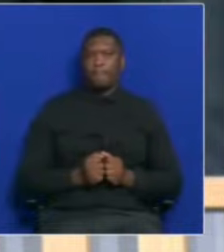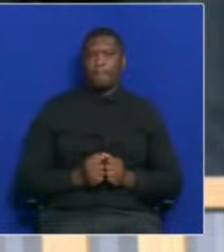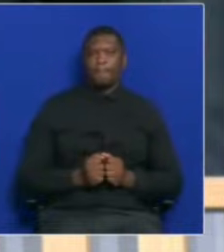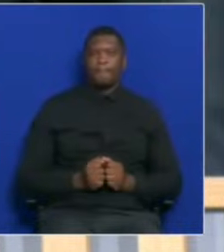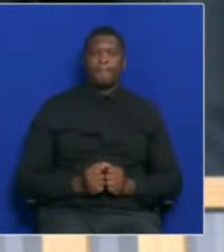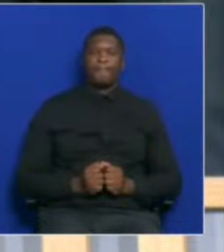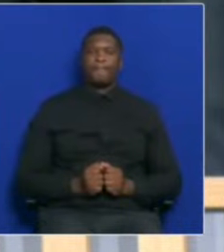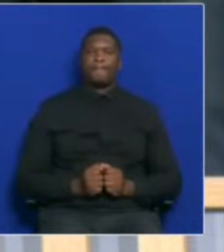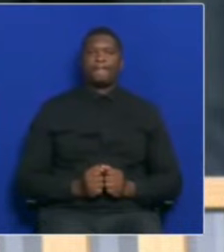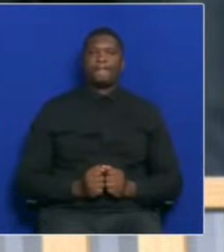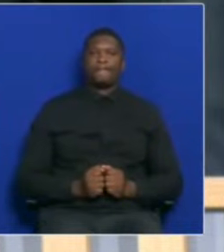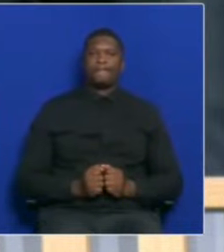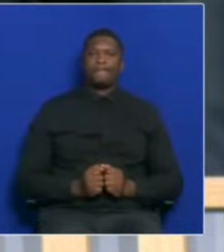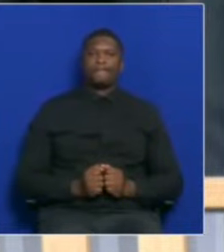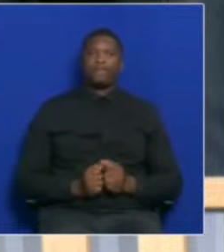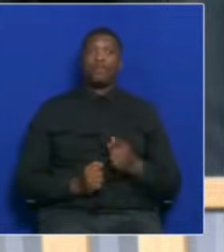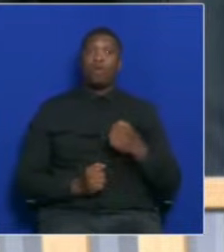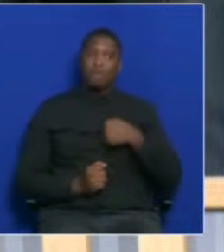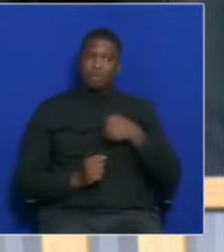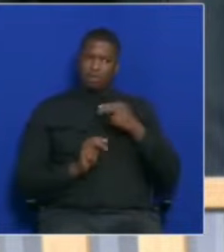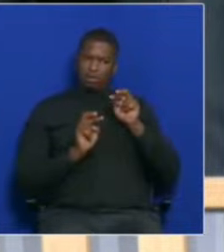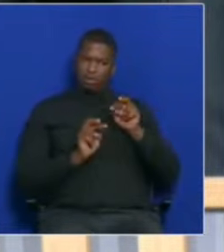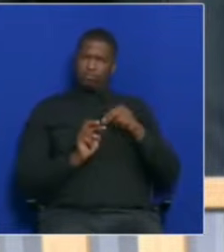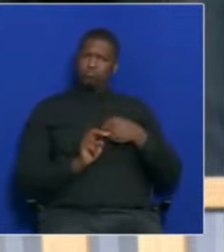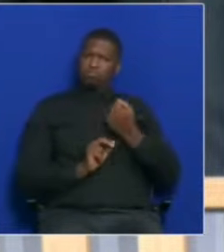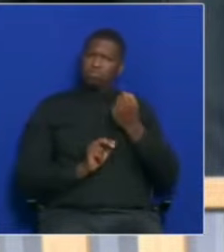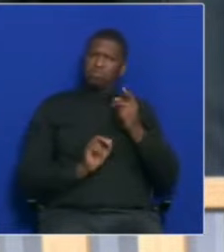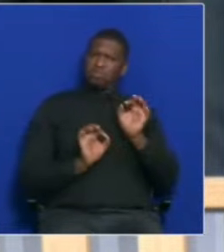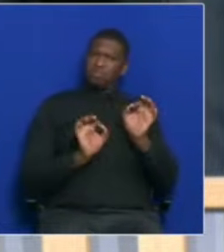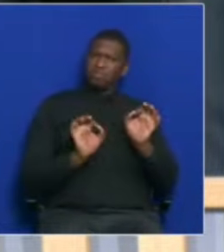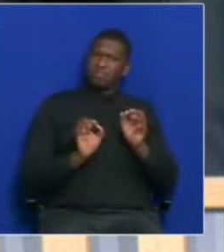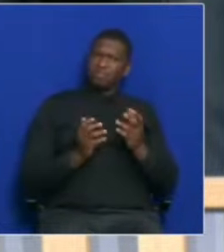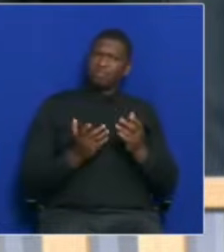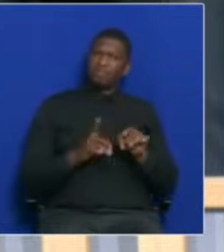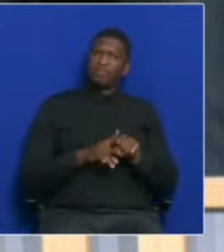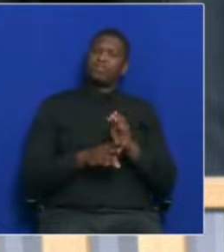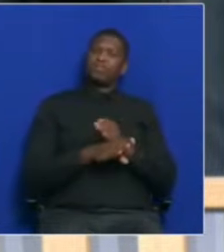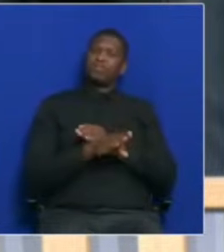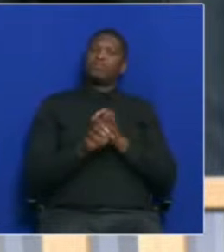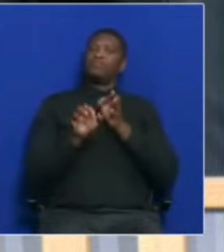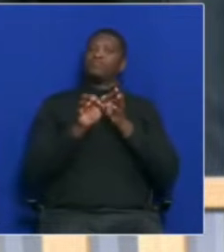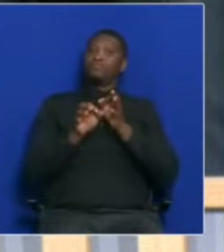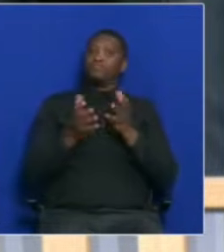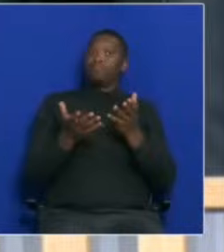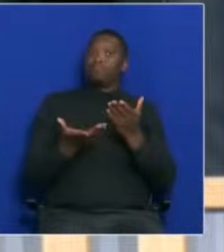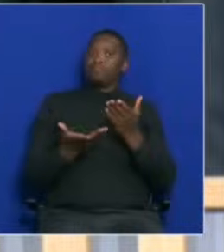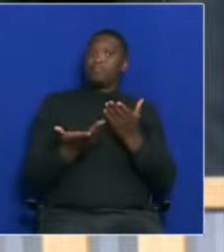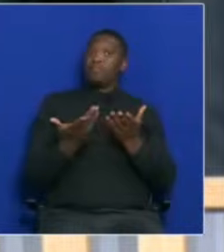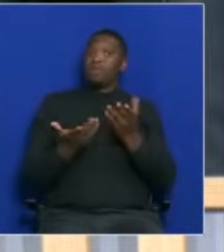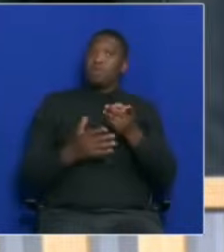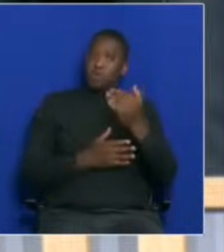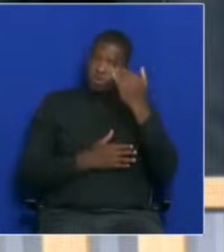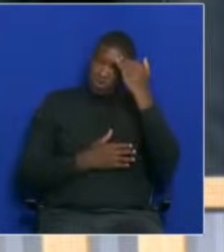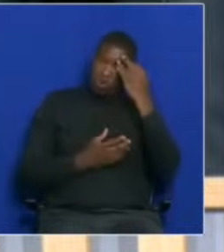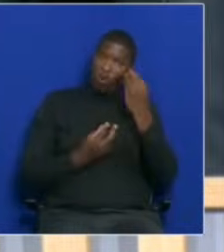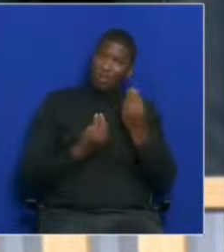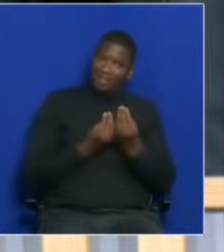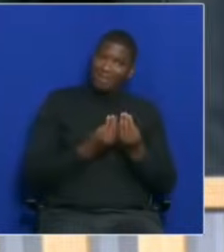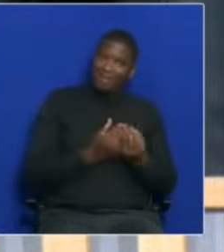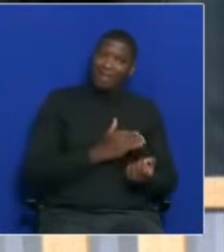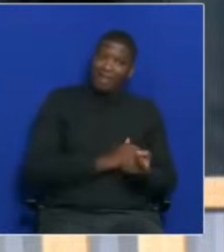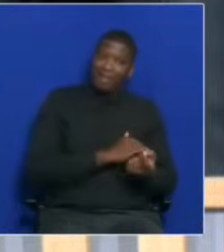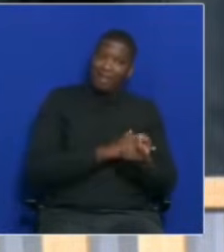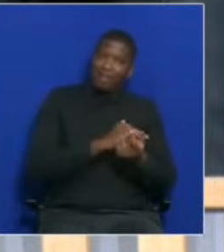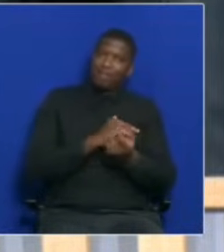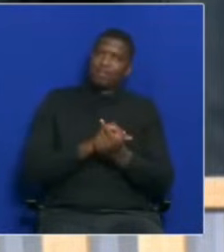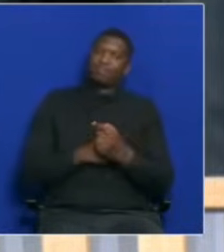That would make sense. As I say, the alternative is you knew something was happening, and that's why, and that